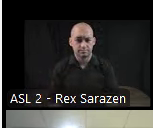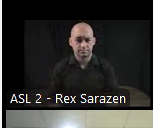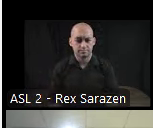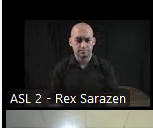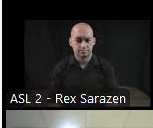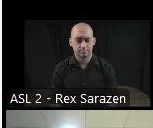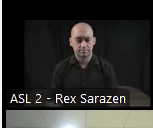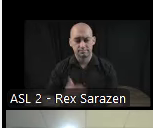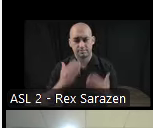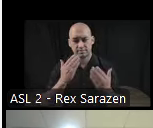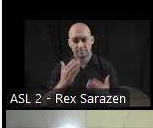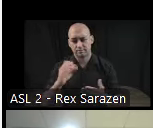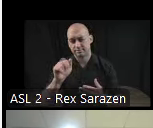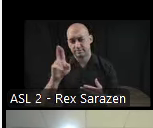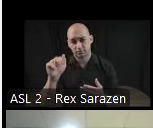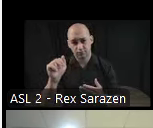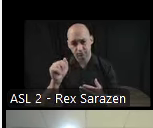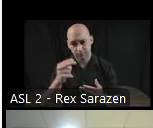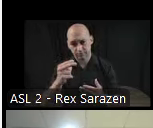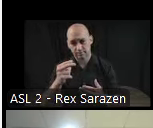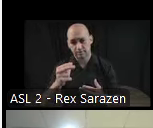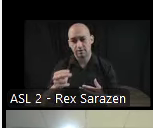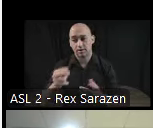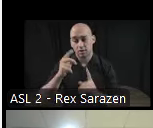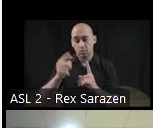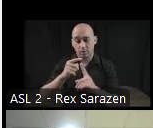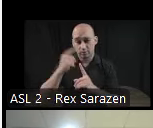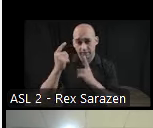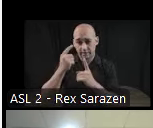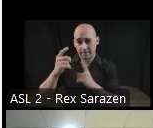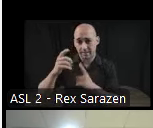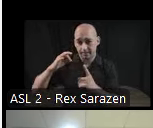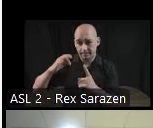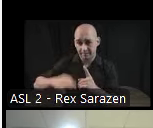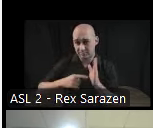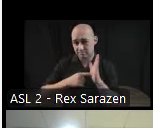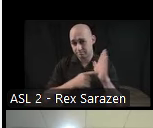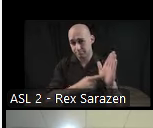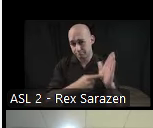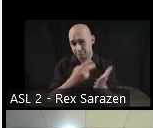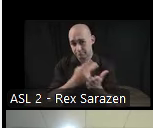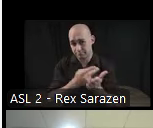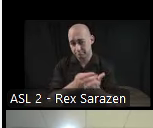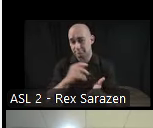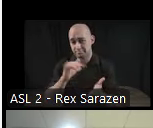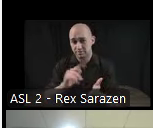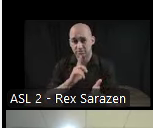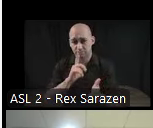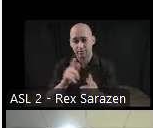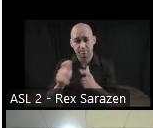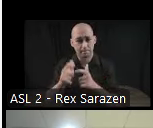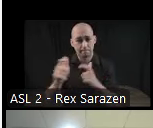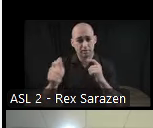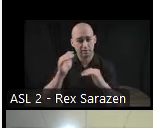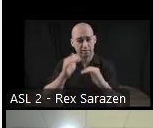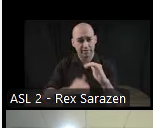Thanks, sir, for bringing that forward. Again, I think when you think of the benefits that they're showing there, those benefits are actually greater than the